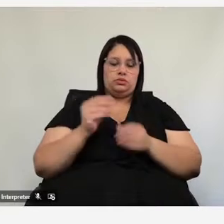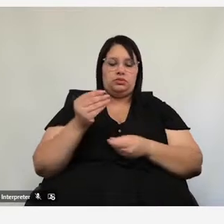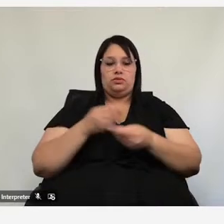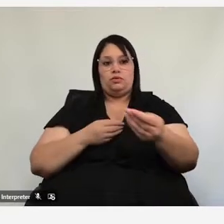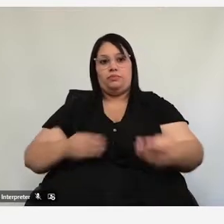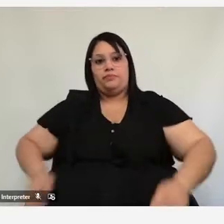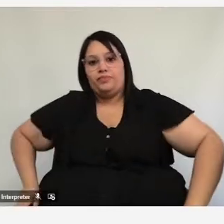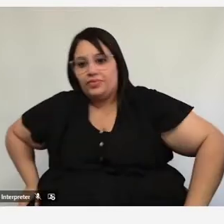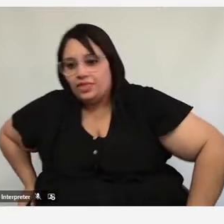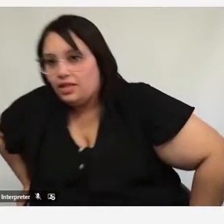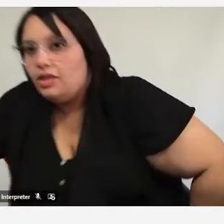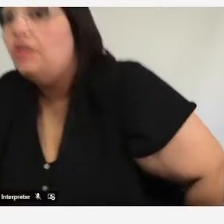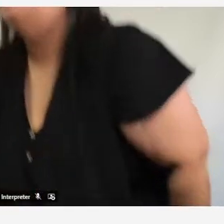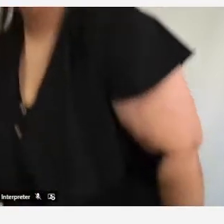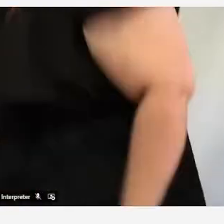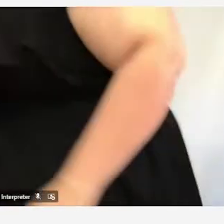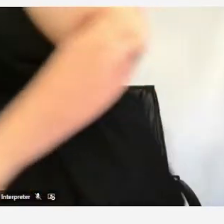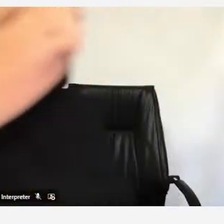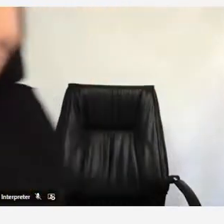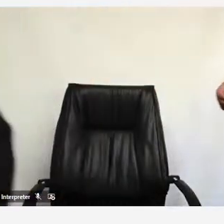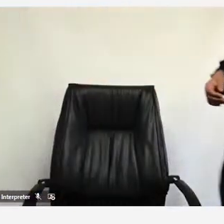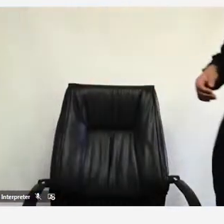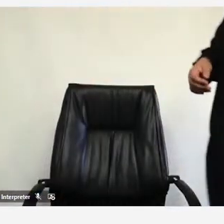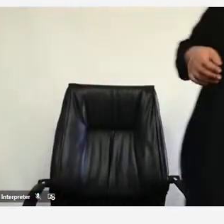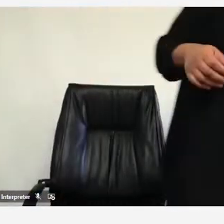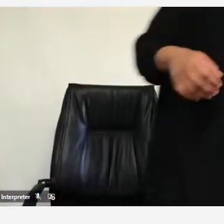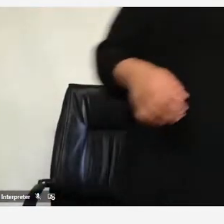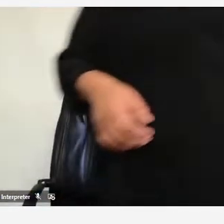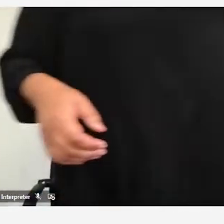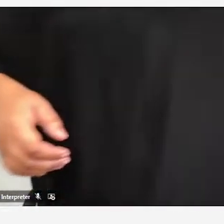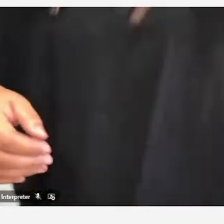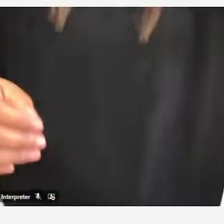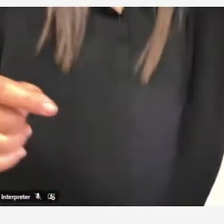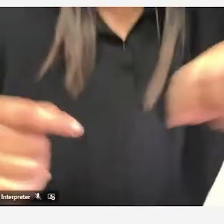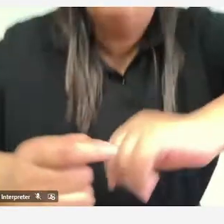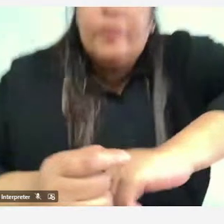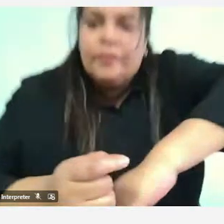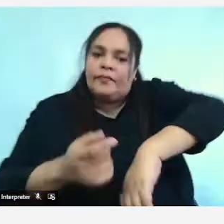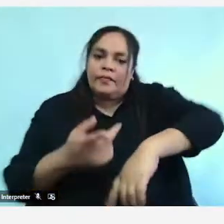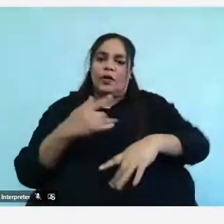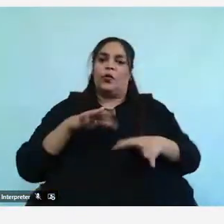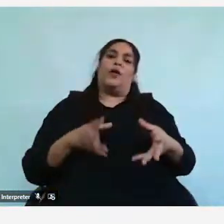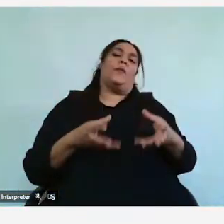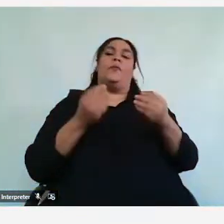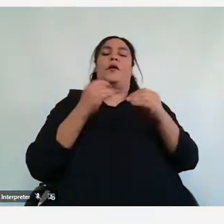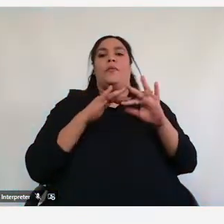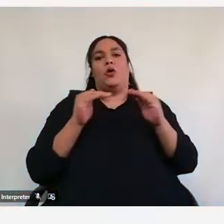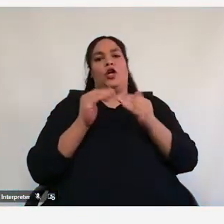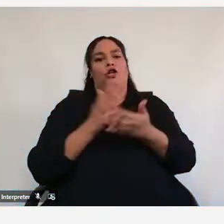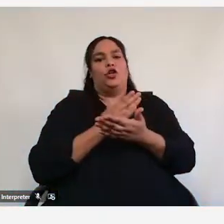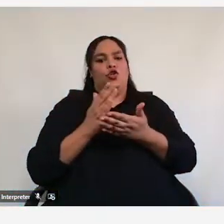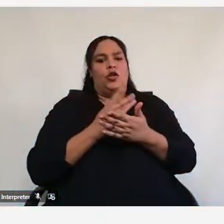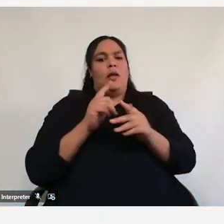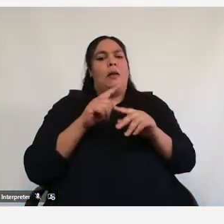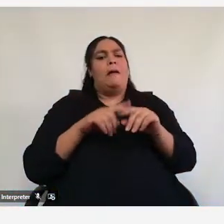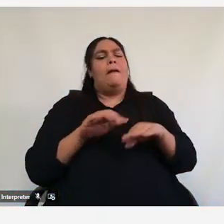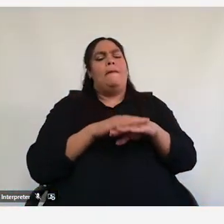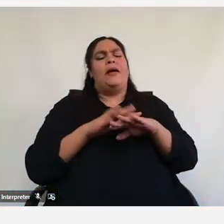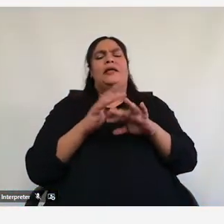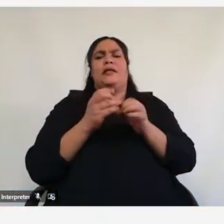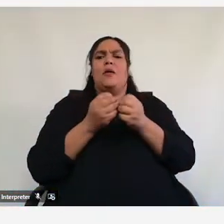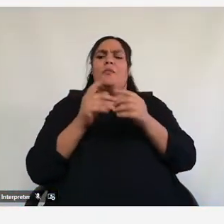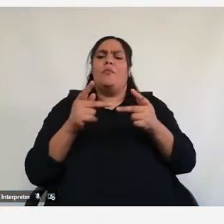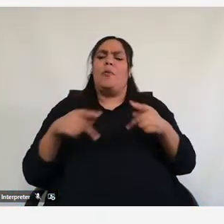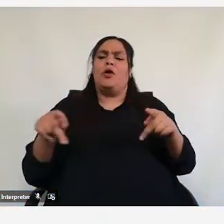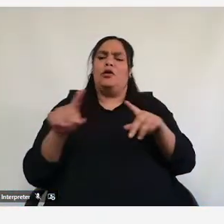We receive our equitable share based on the size of our population, but it's not kept pace